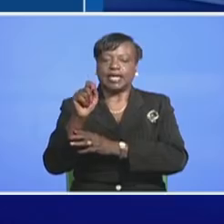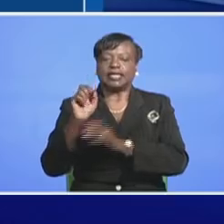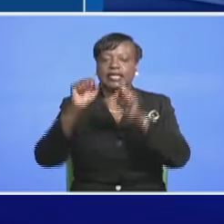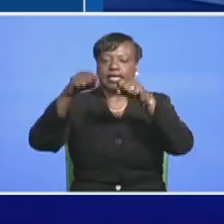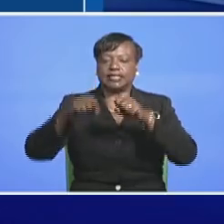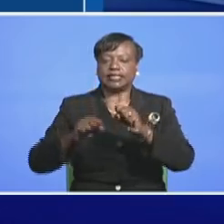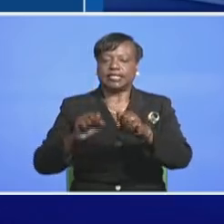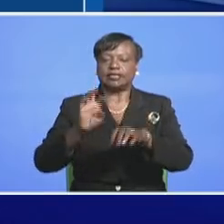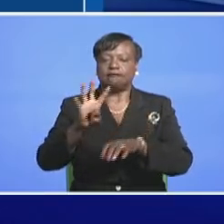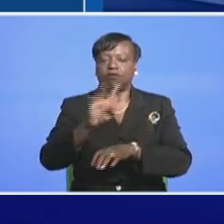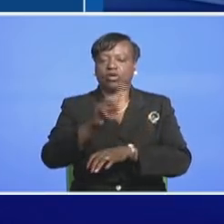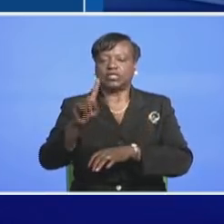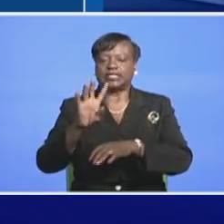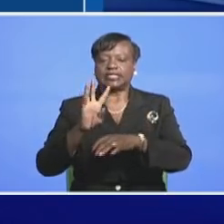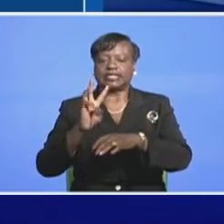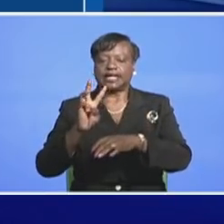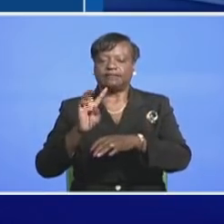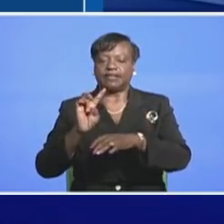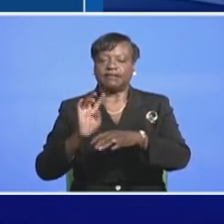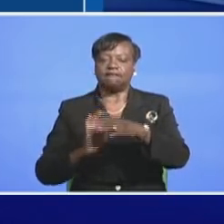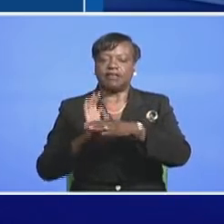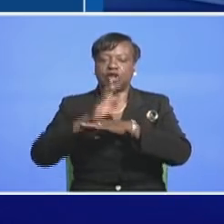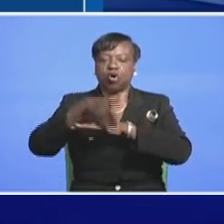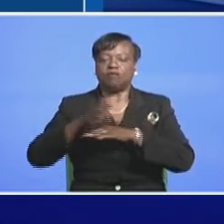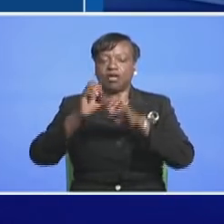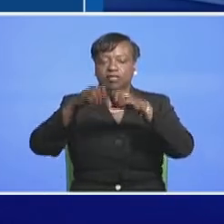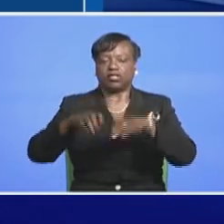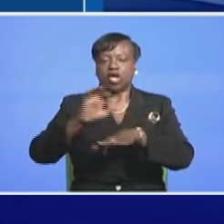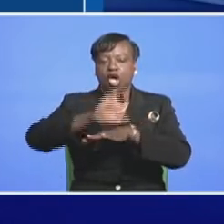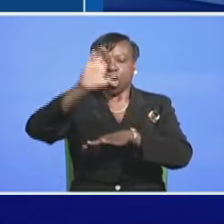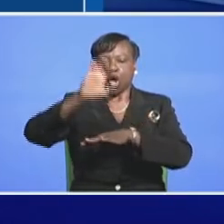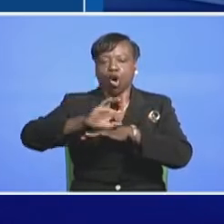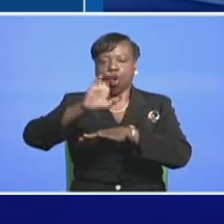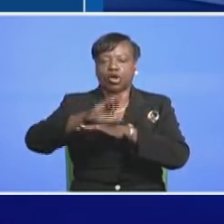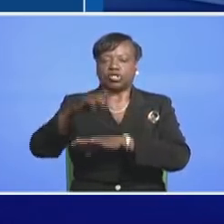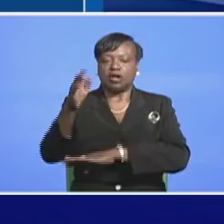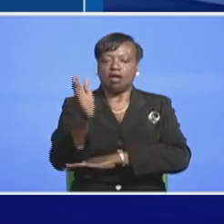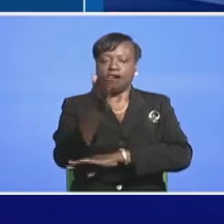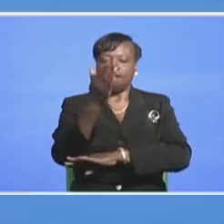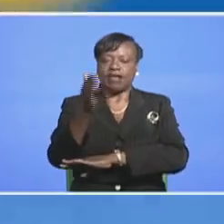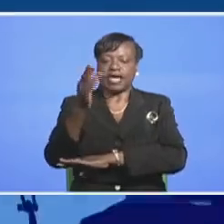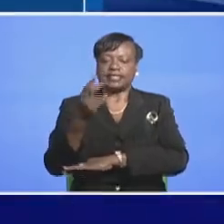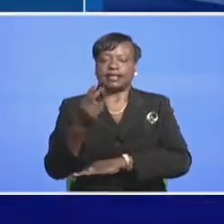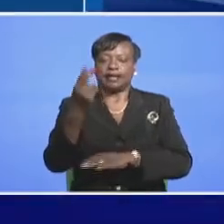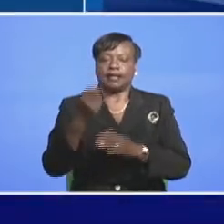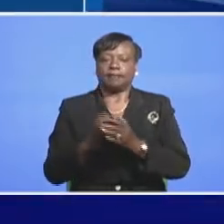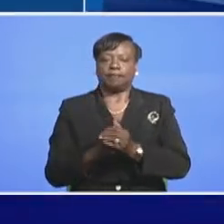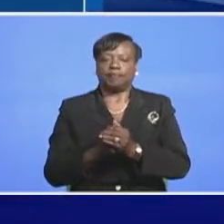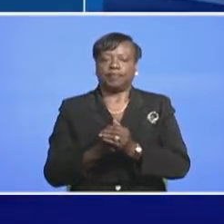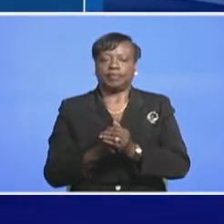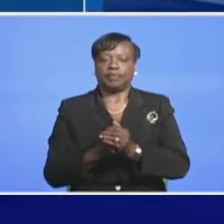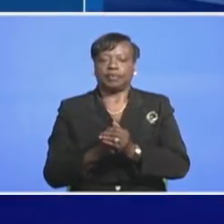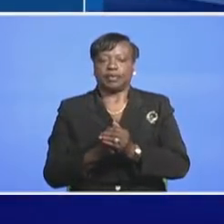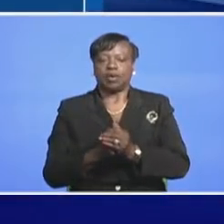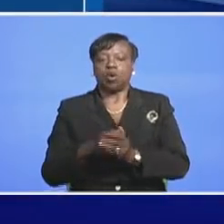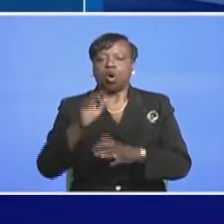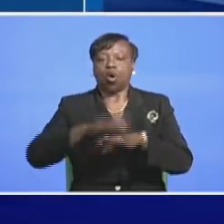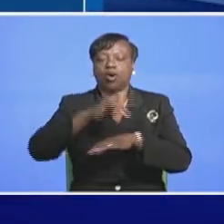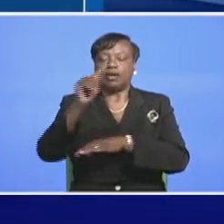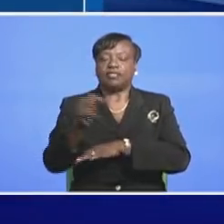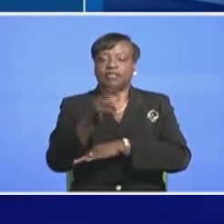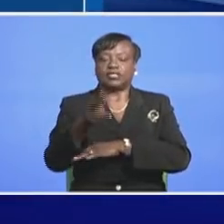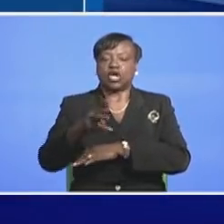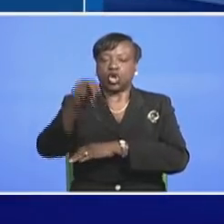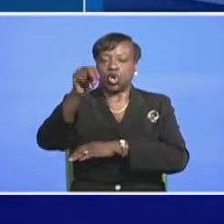the wave heights 4 to 7 feet over the ocean, meaning caution flags are up for the southeast Bahamas as well. And then on Thursday for